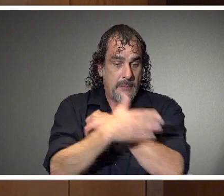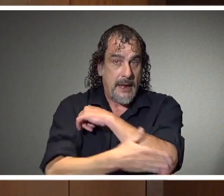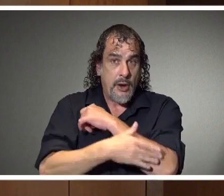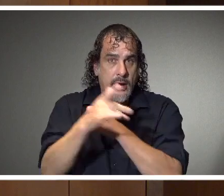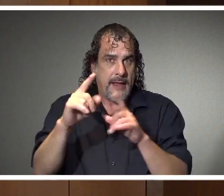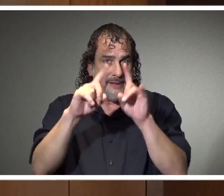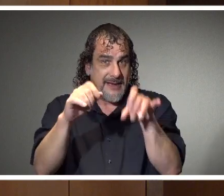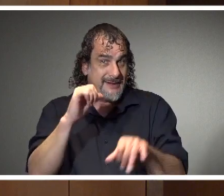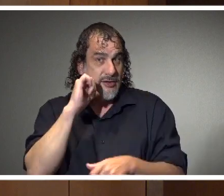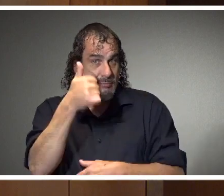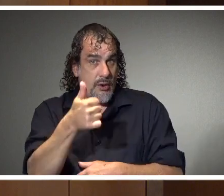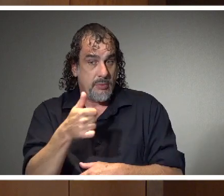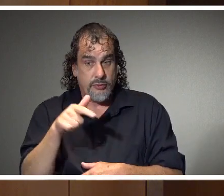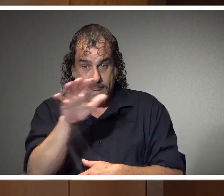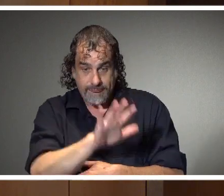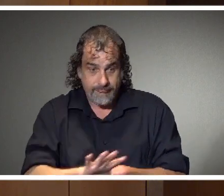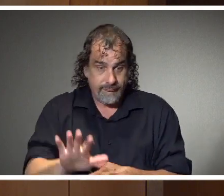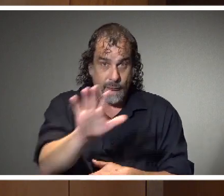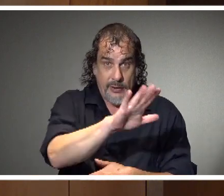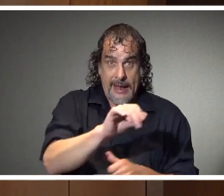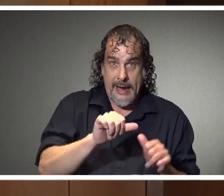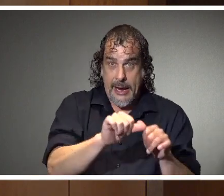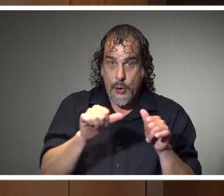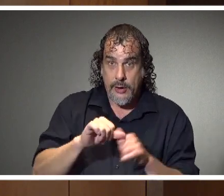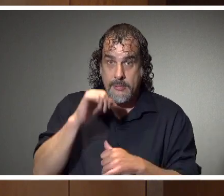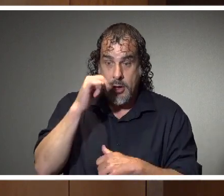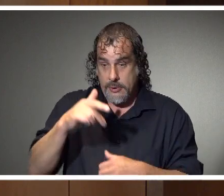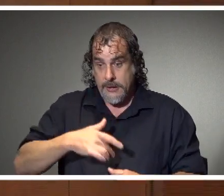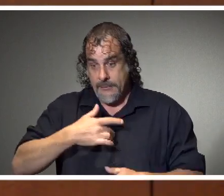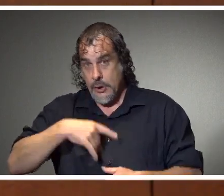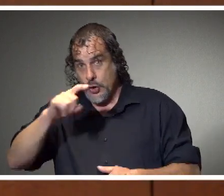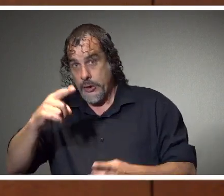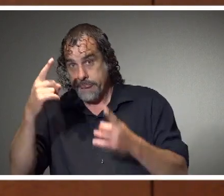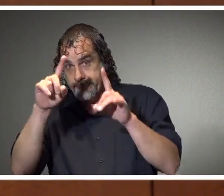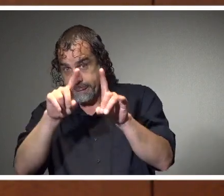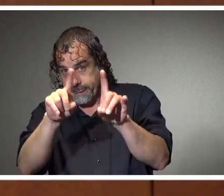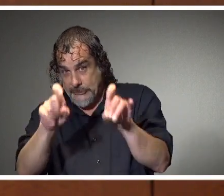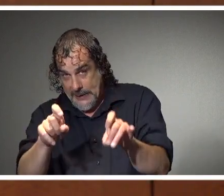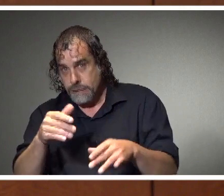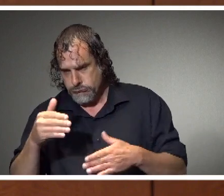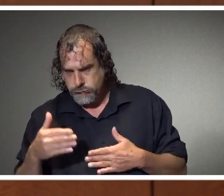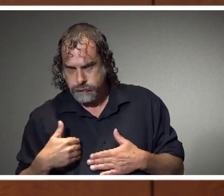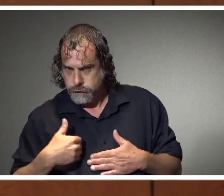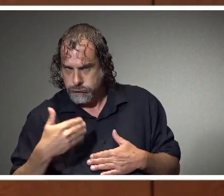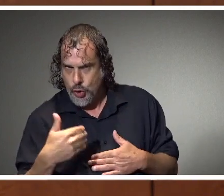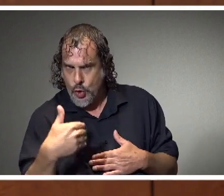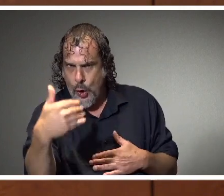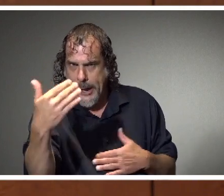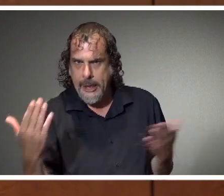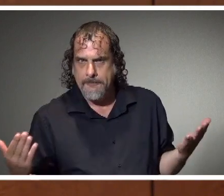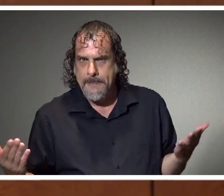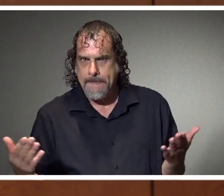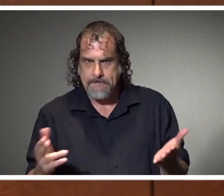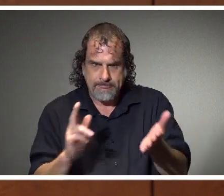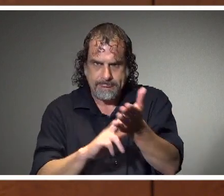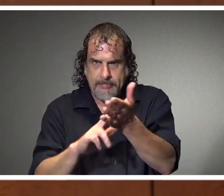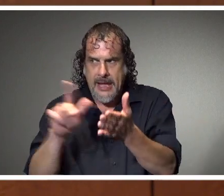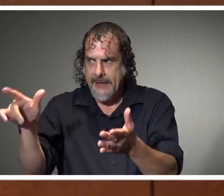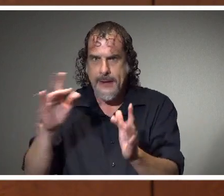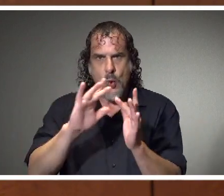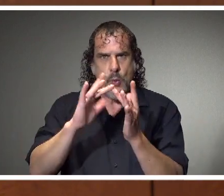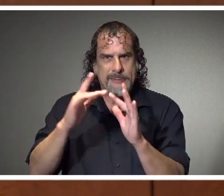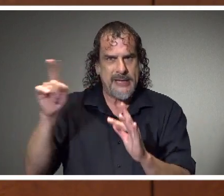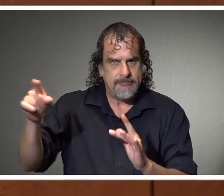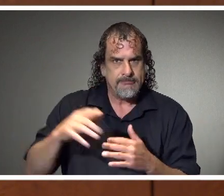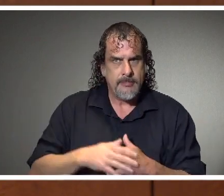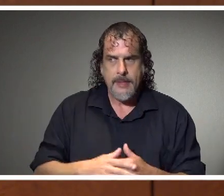are in Simpson County or around Simpson County and feel as if you need to get a test, we encourage you to sign up at the UMC website. Thank